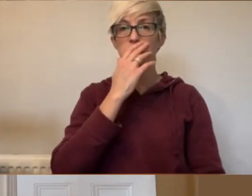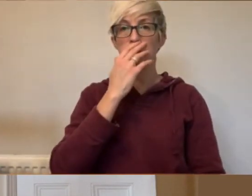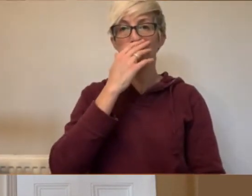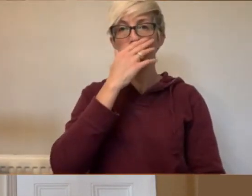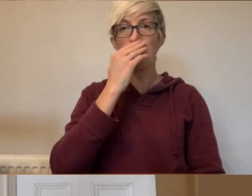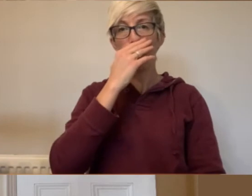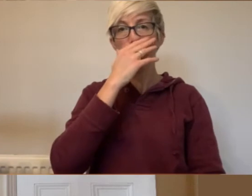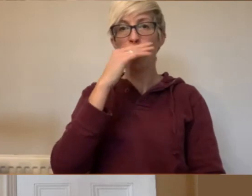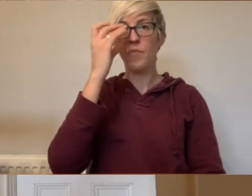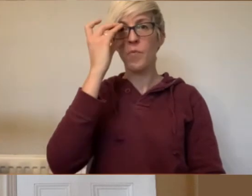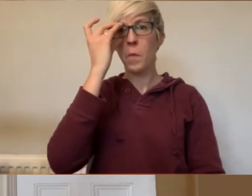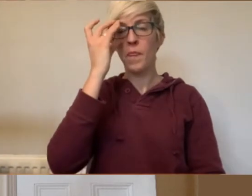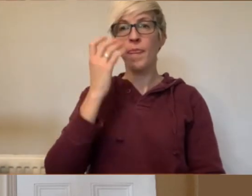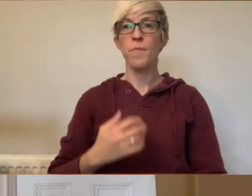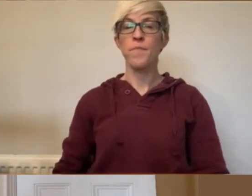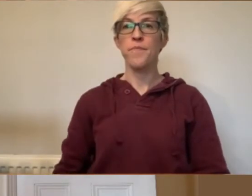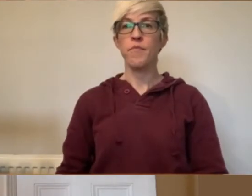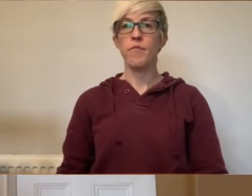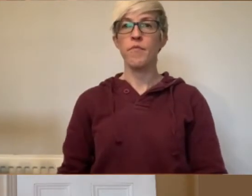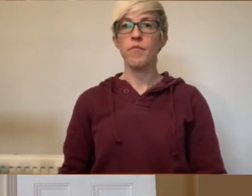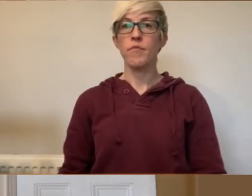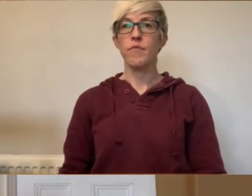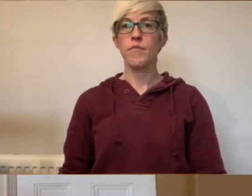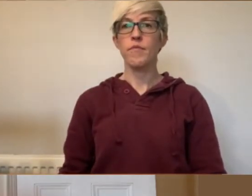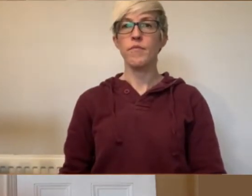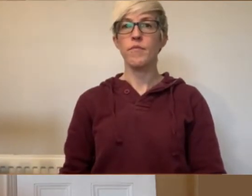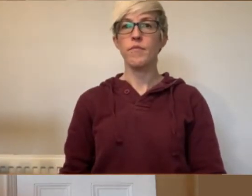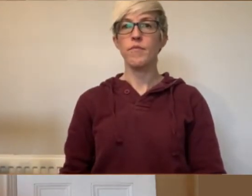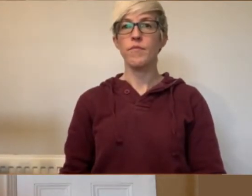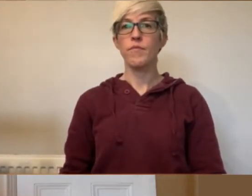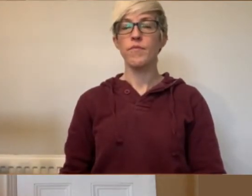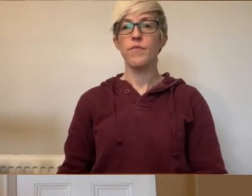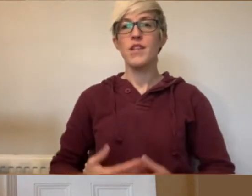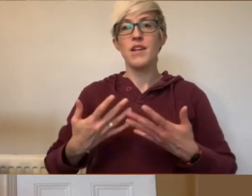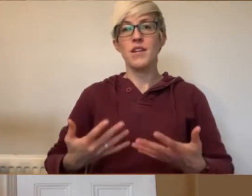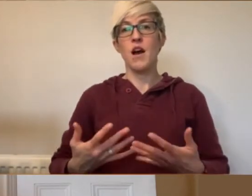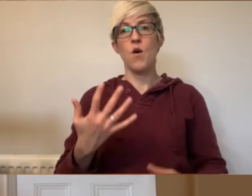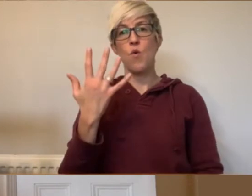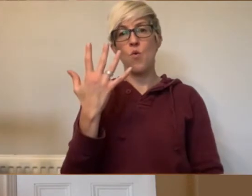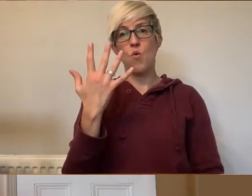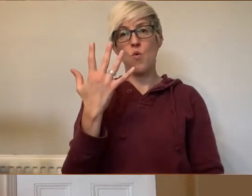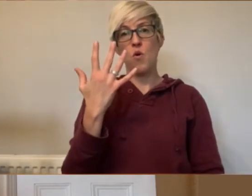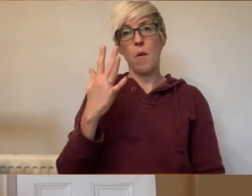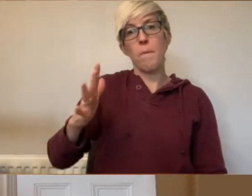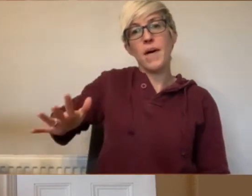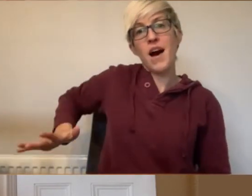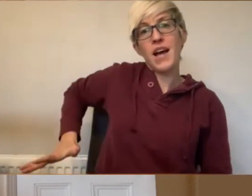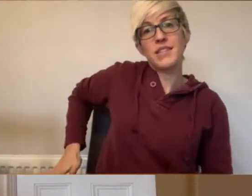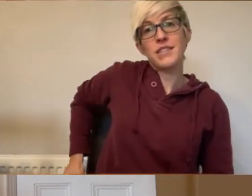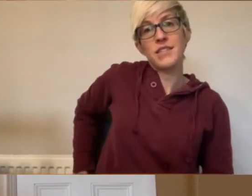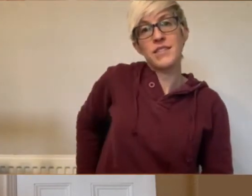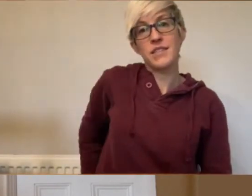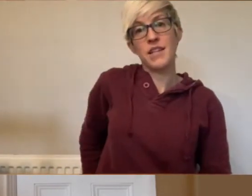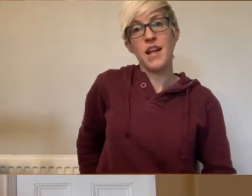All the way back to center. We're going to take the right fingertips behind and